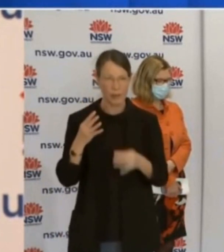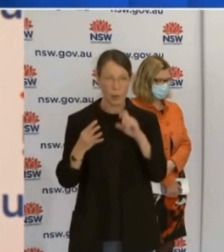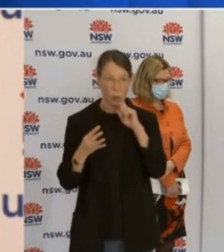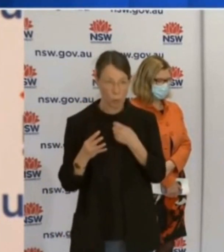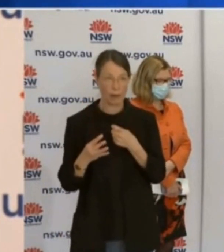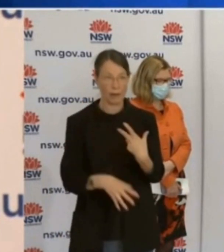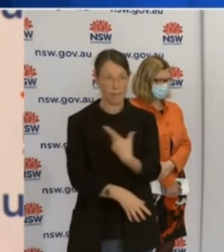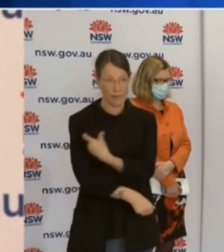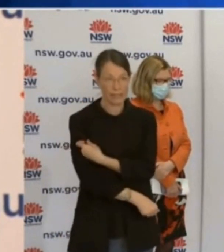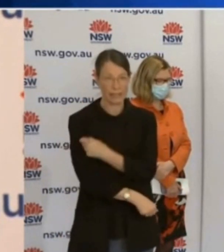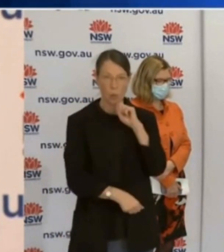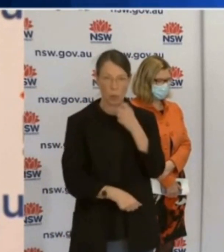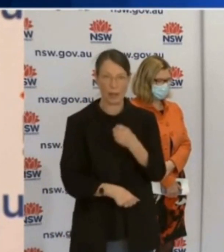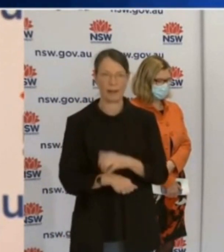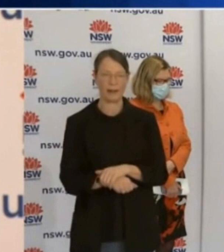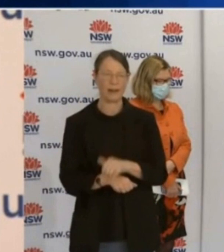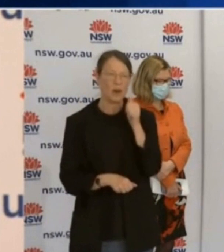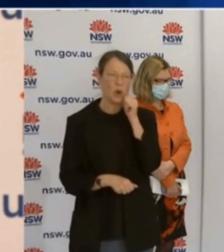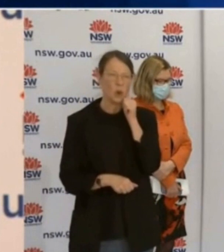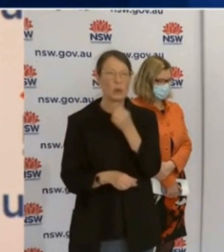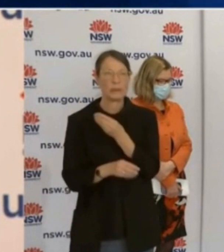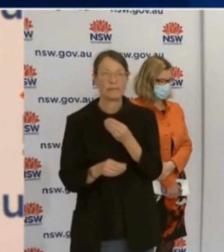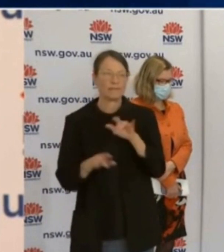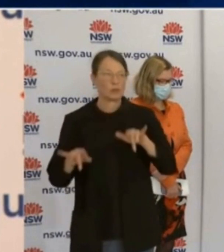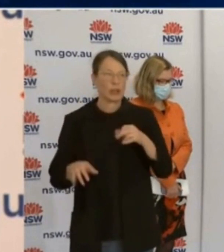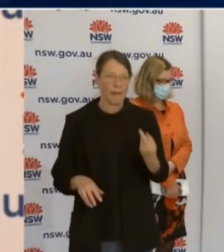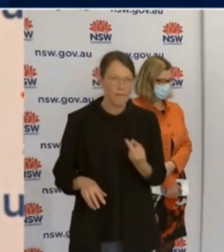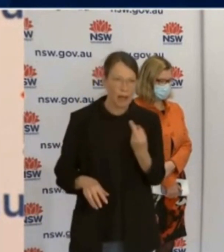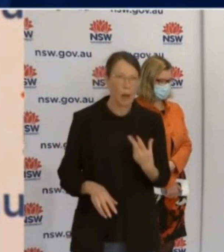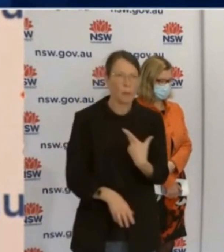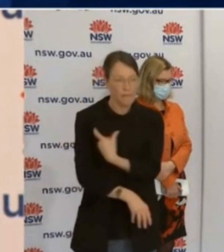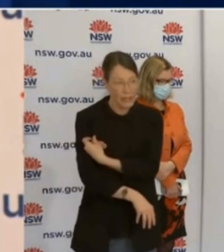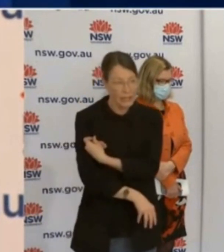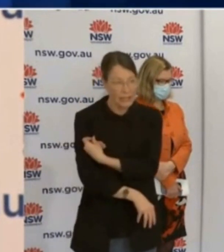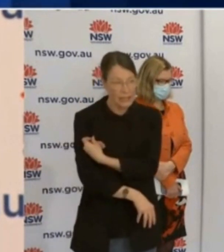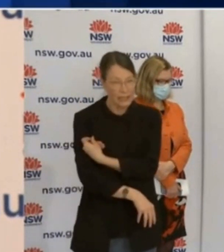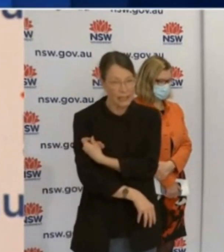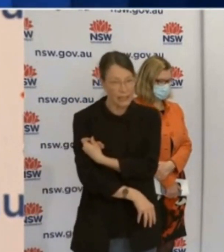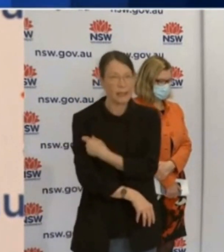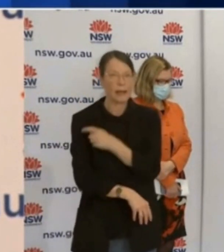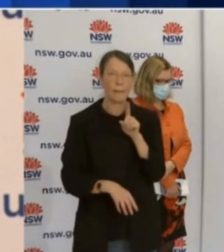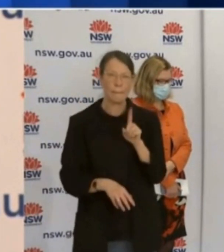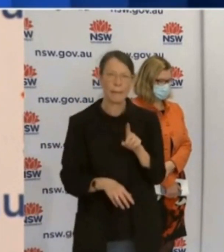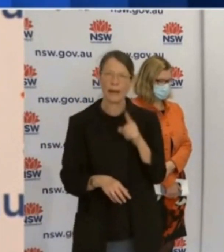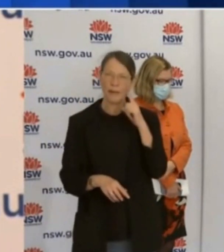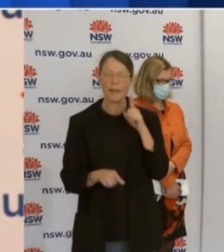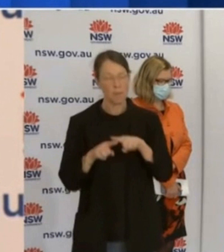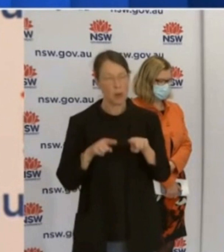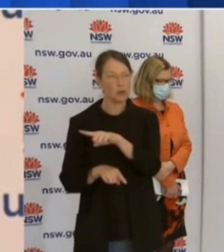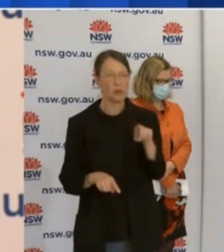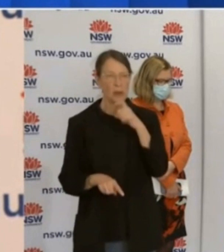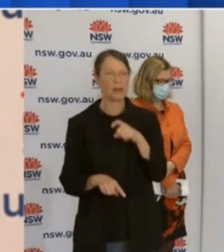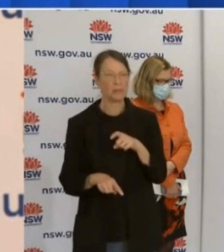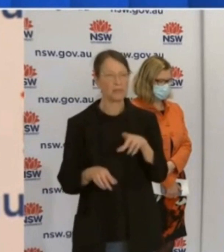supply, but most of them are on board. But even a small number is concerning, and we've seen some